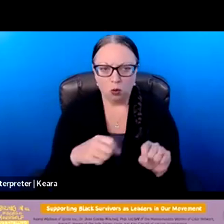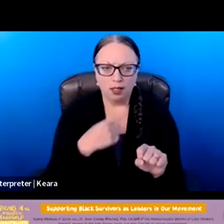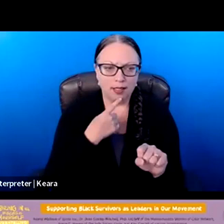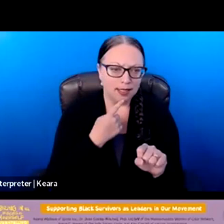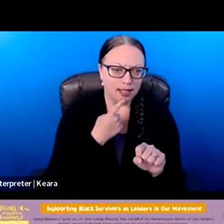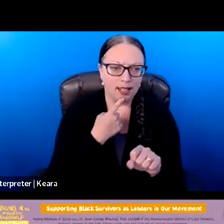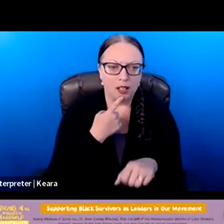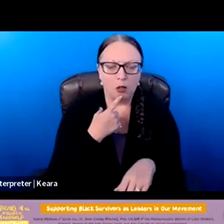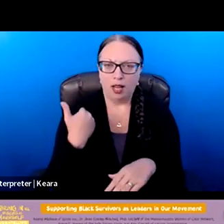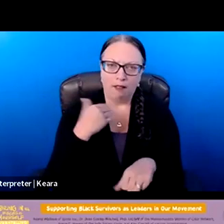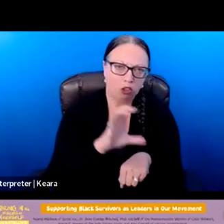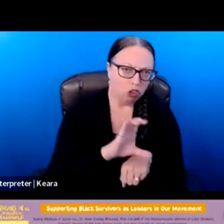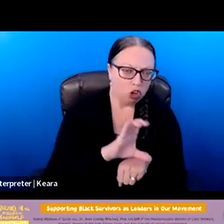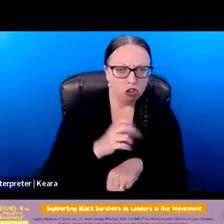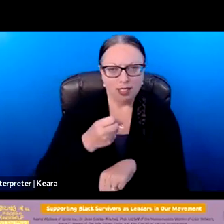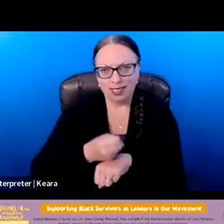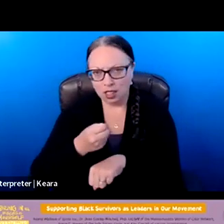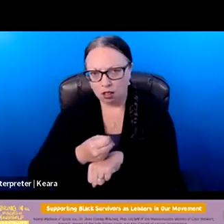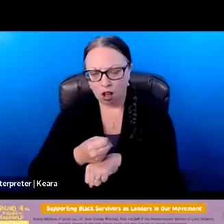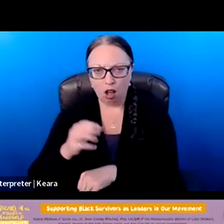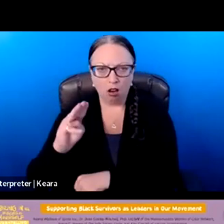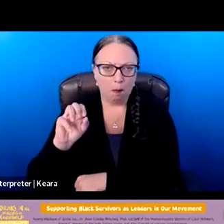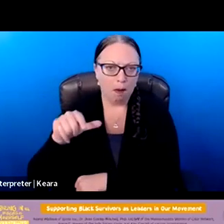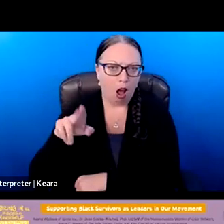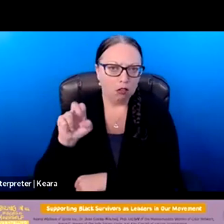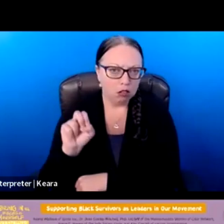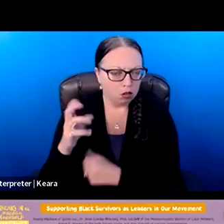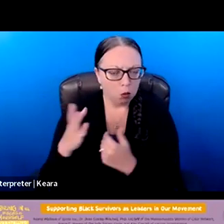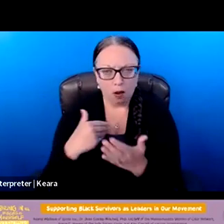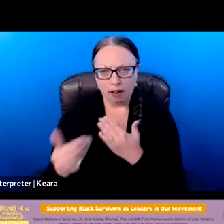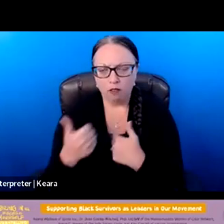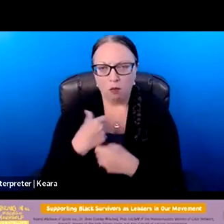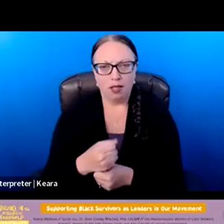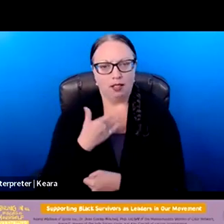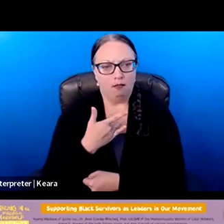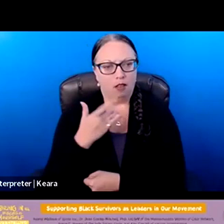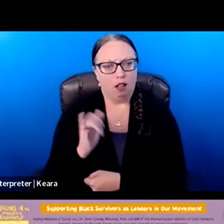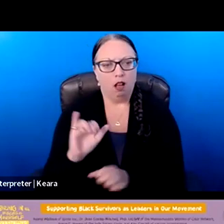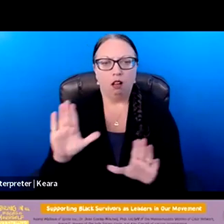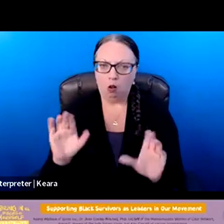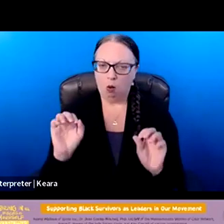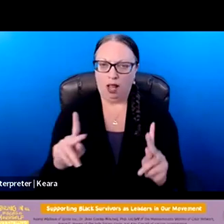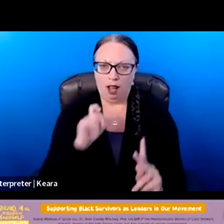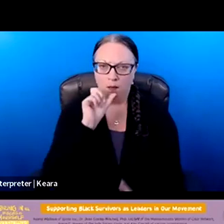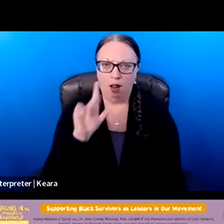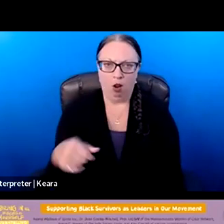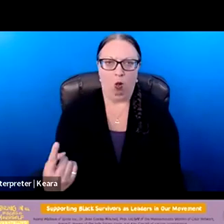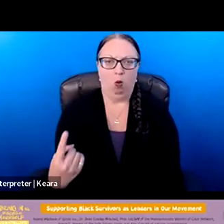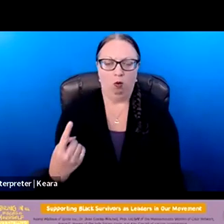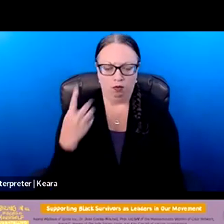we have a church, we have a mosque or something that makes them feel like, okay, I'm just not alone standing out